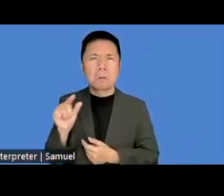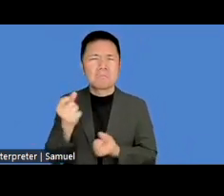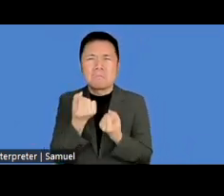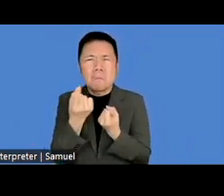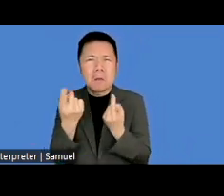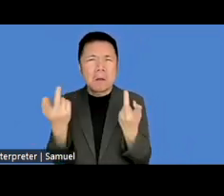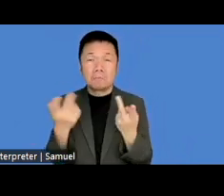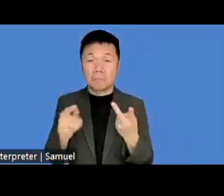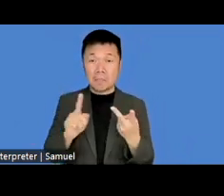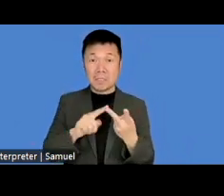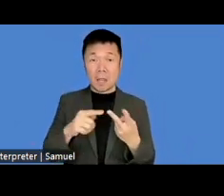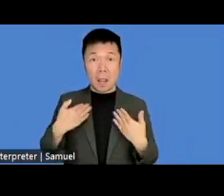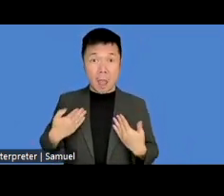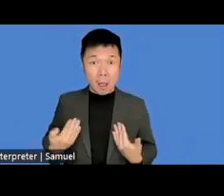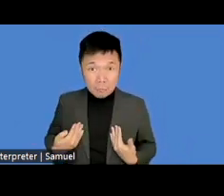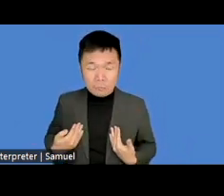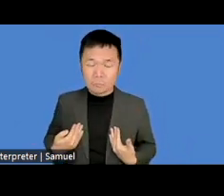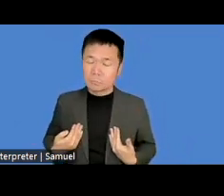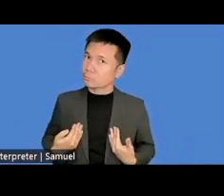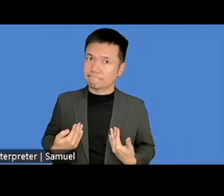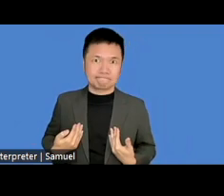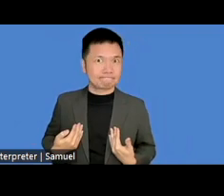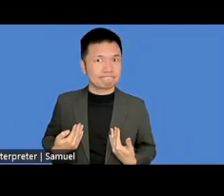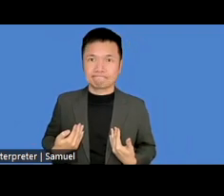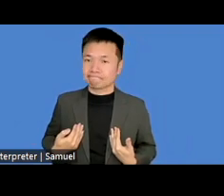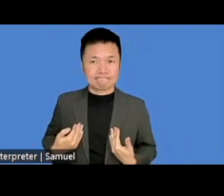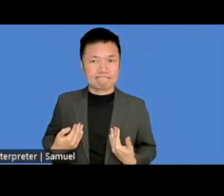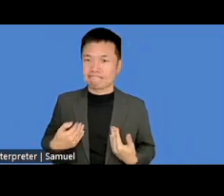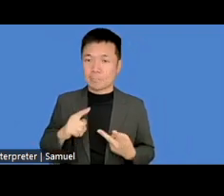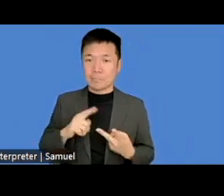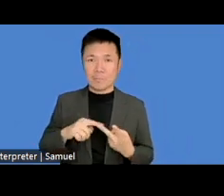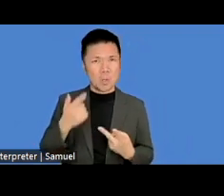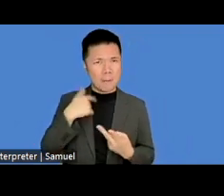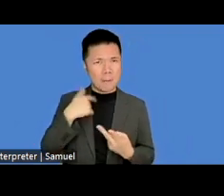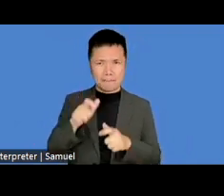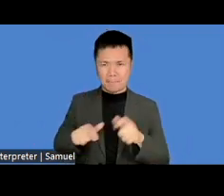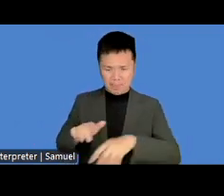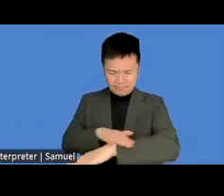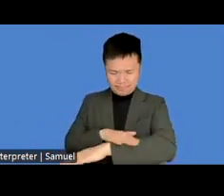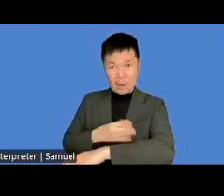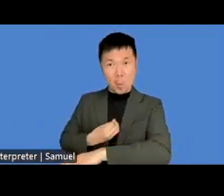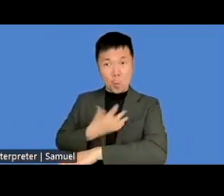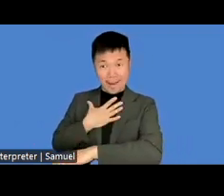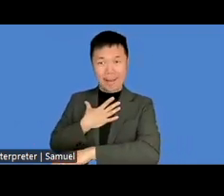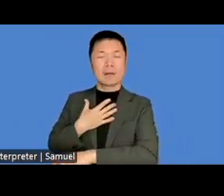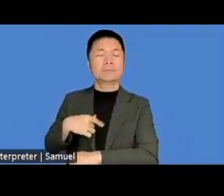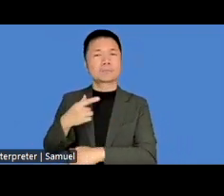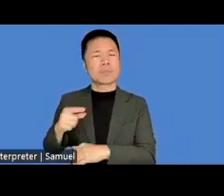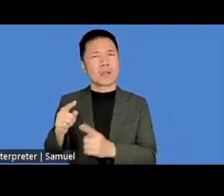health. So the people with albinism who were residing in those shelters were found to